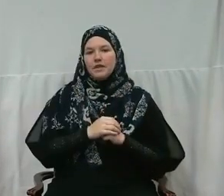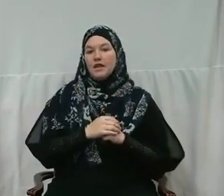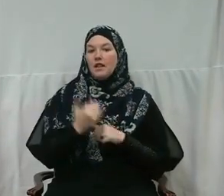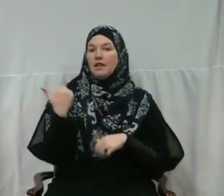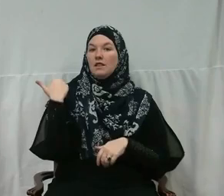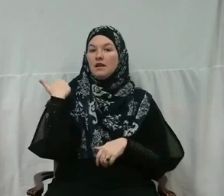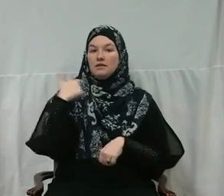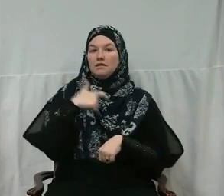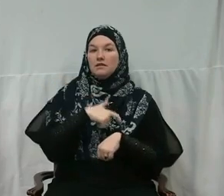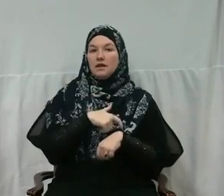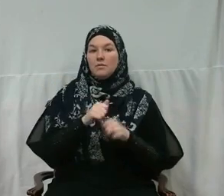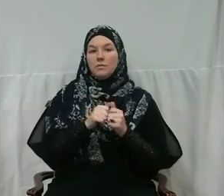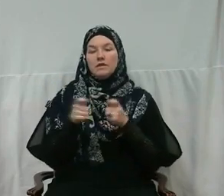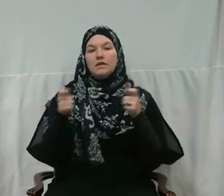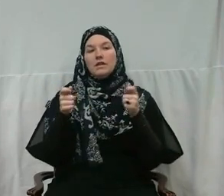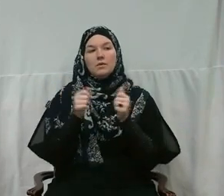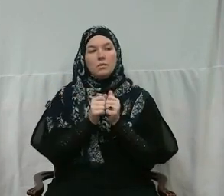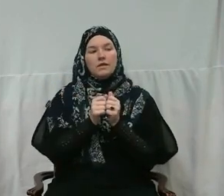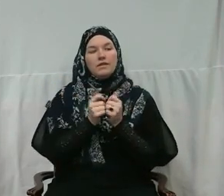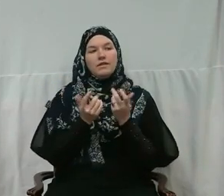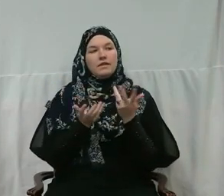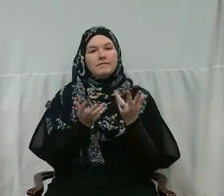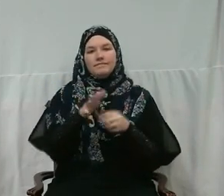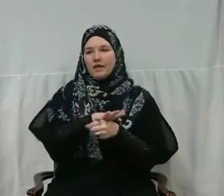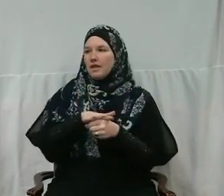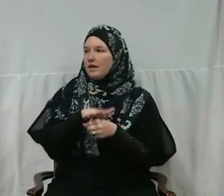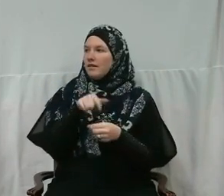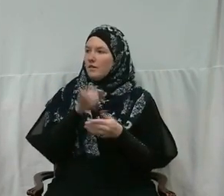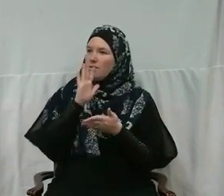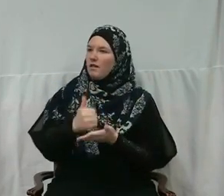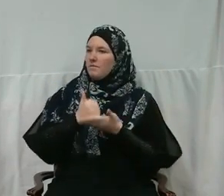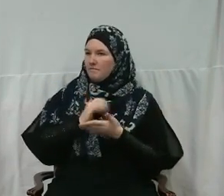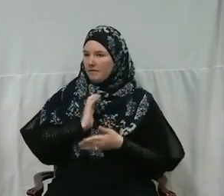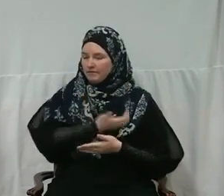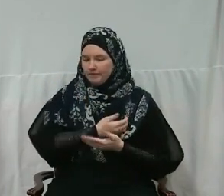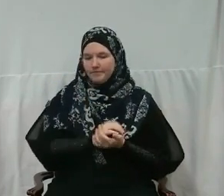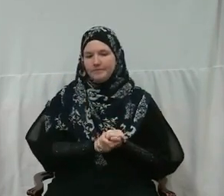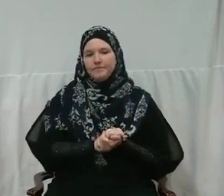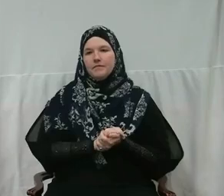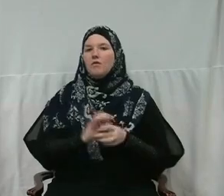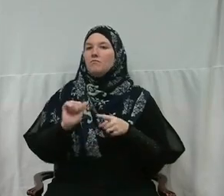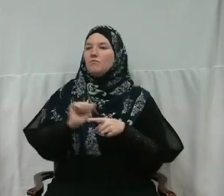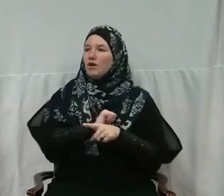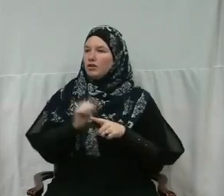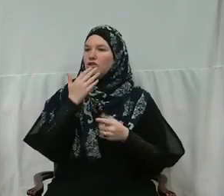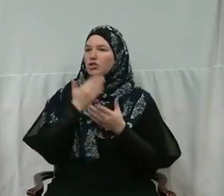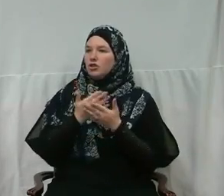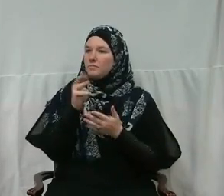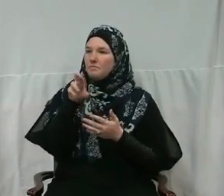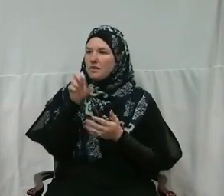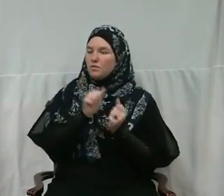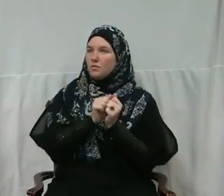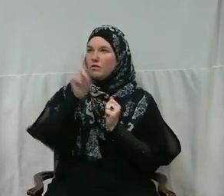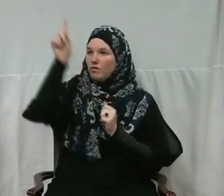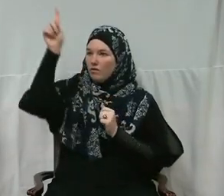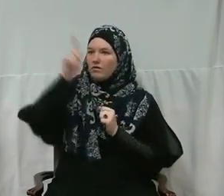we delved into an area that would help us practice good manners with Allah subhanahu wa ta'ala,